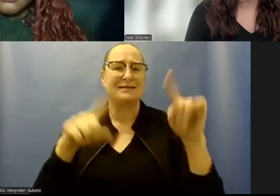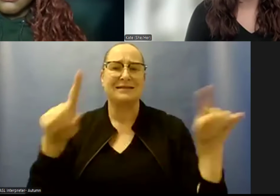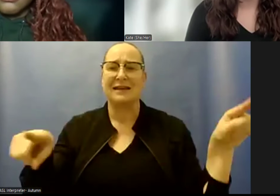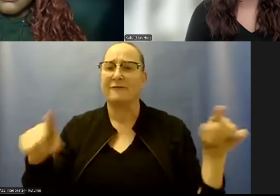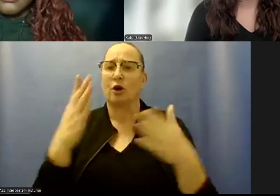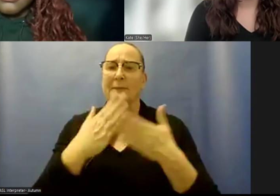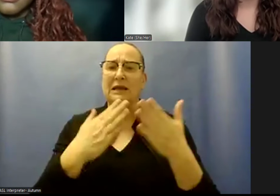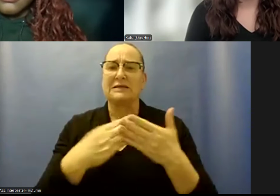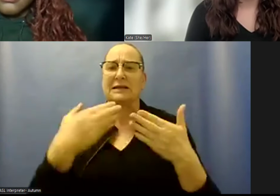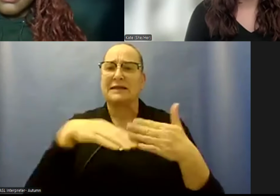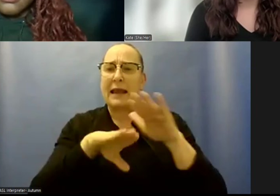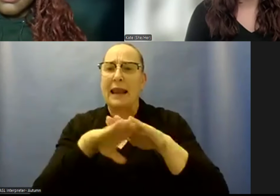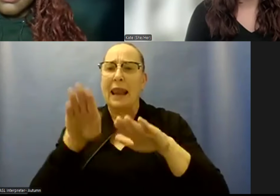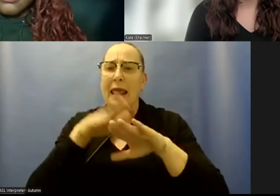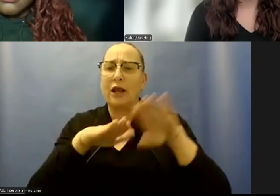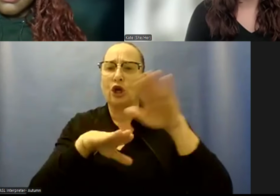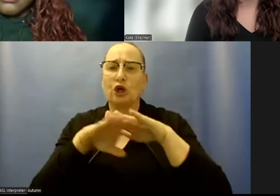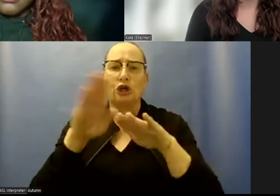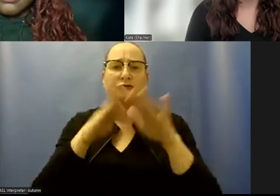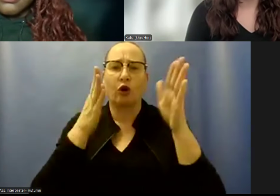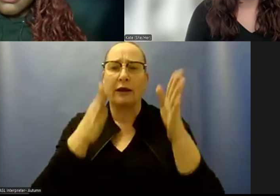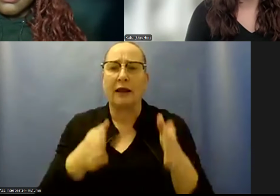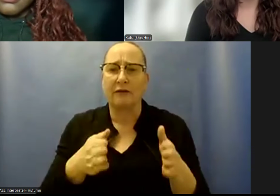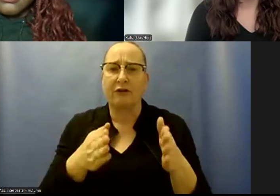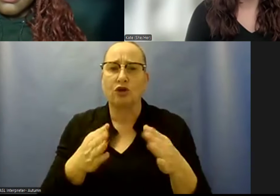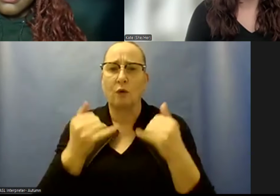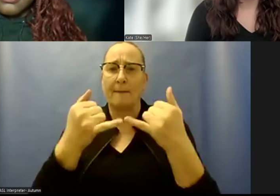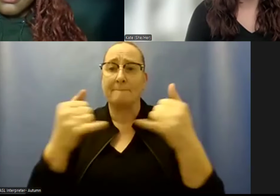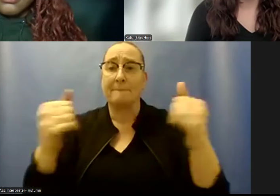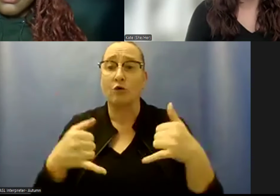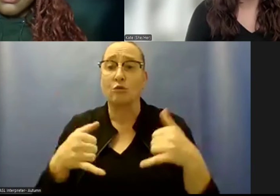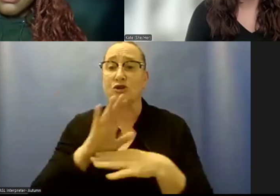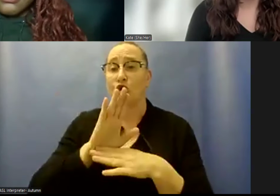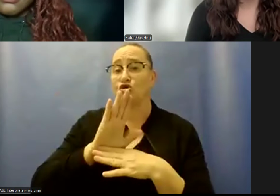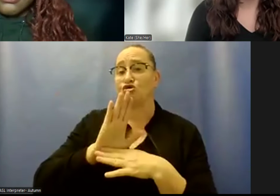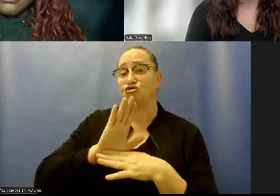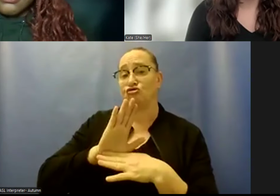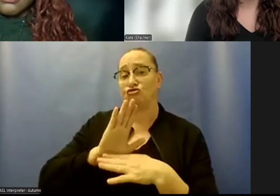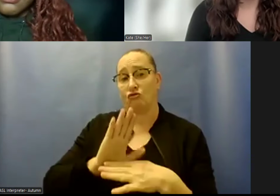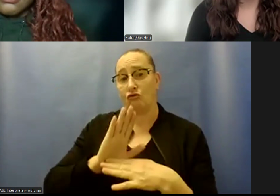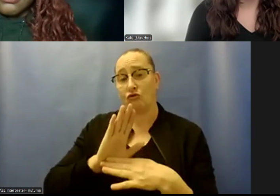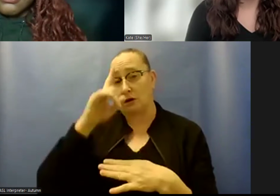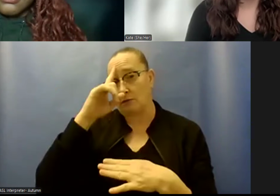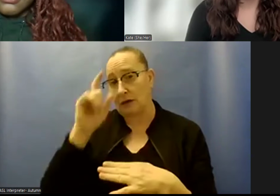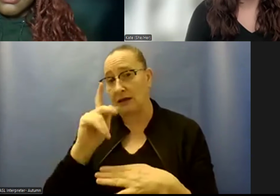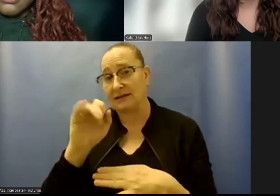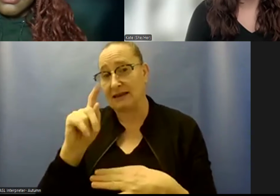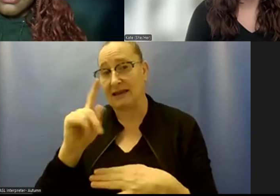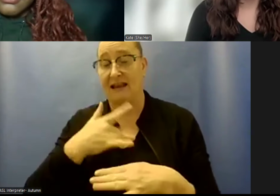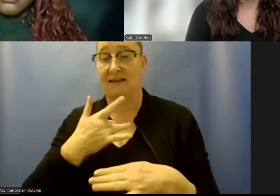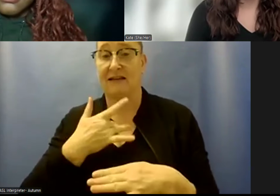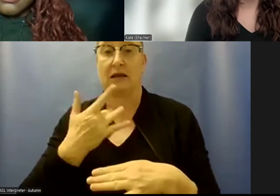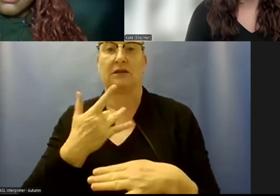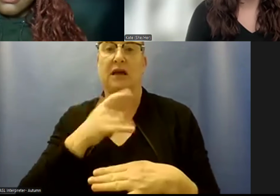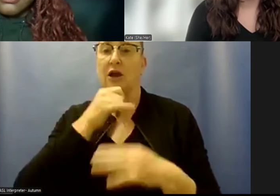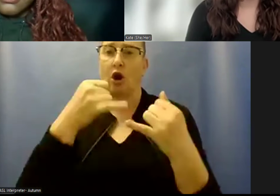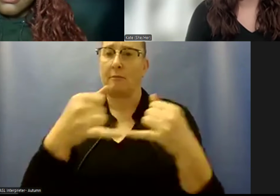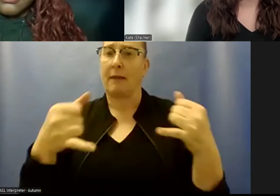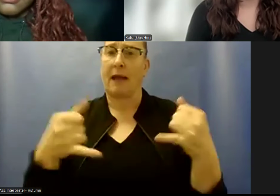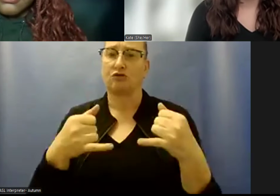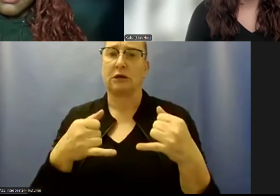layers, but an individual, boundaries are yours to build. Just because Kat feels like her boundary wasn't crossed,